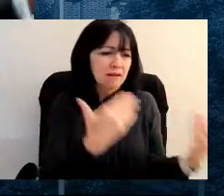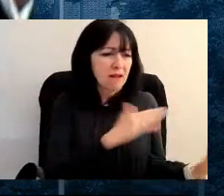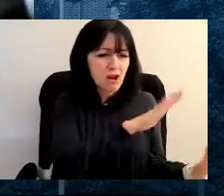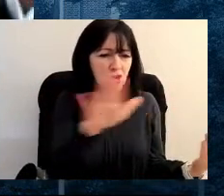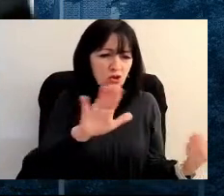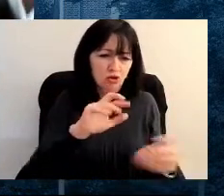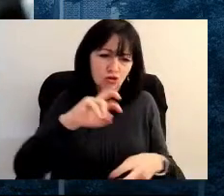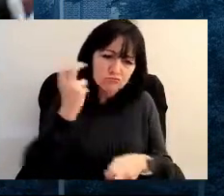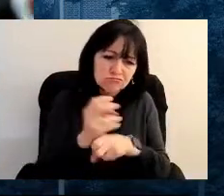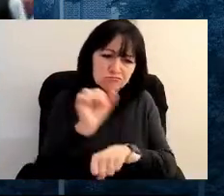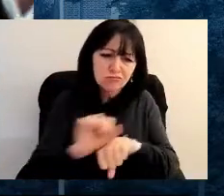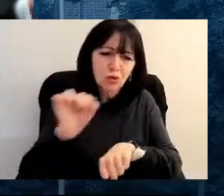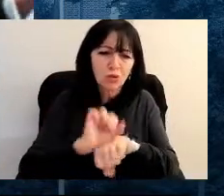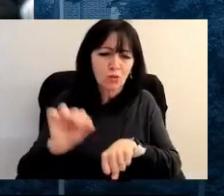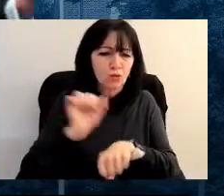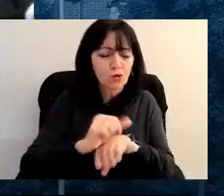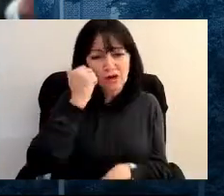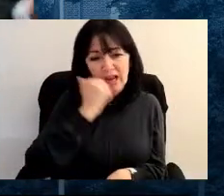Yes.